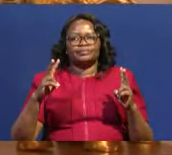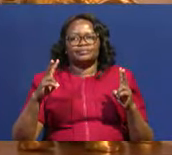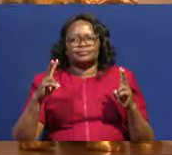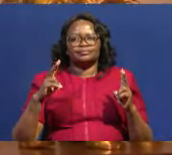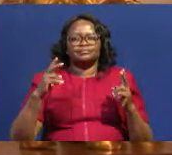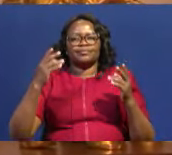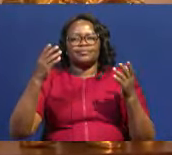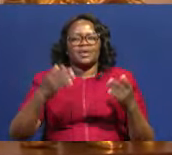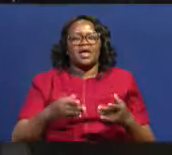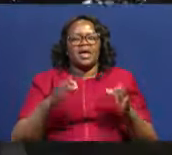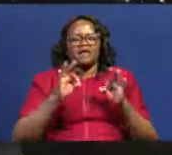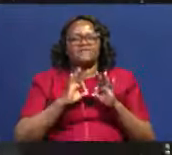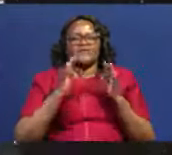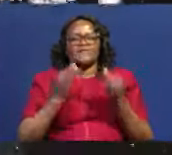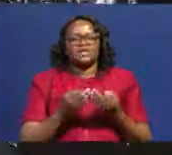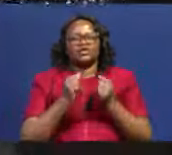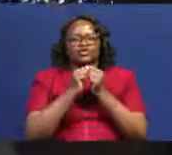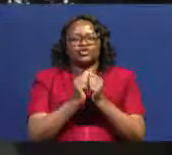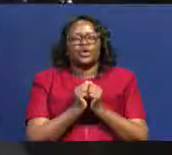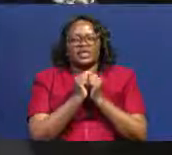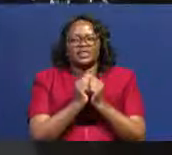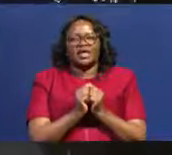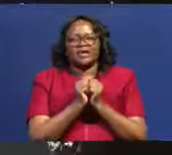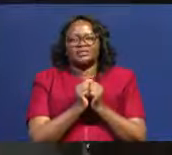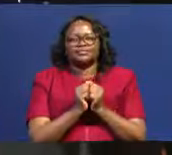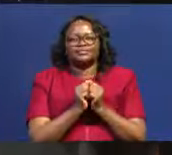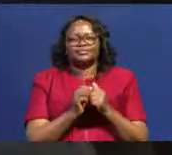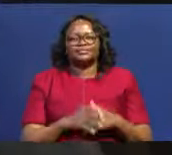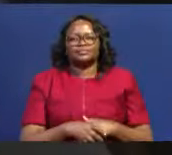bringing families together.